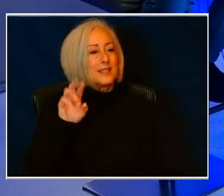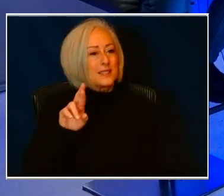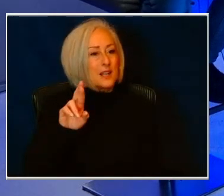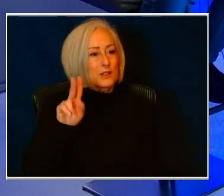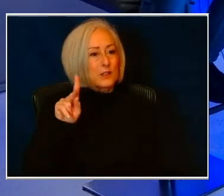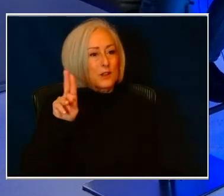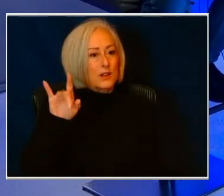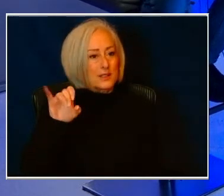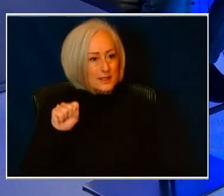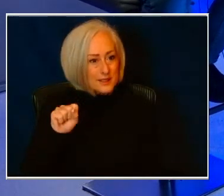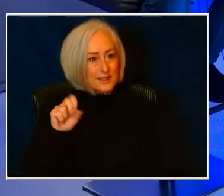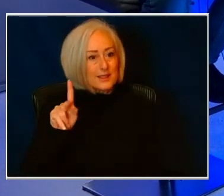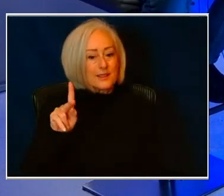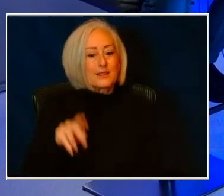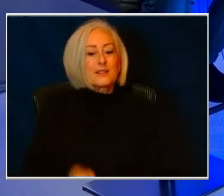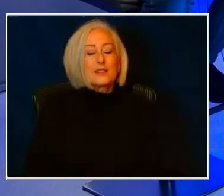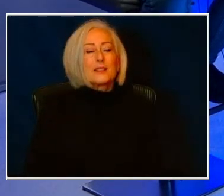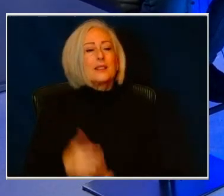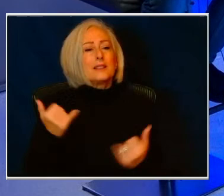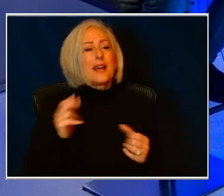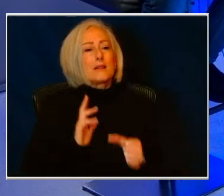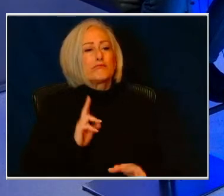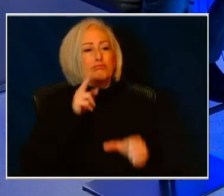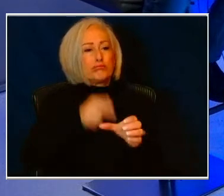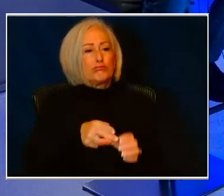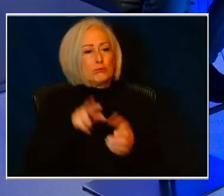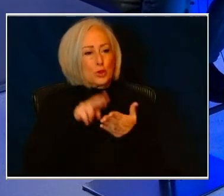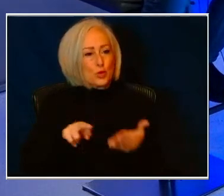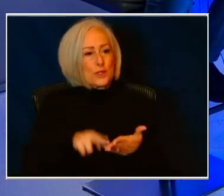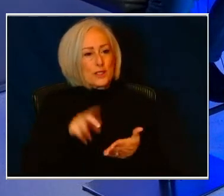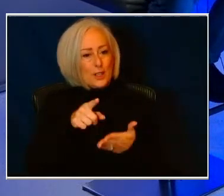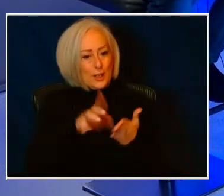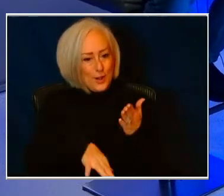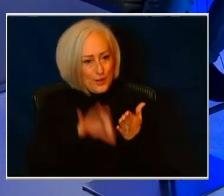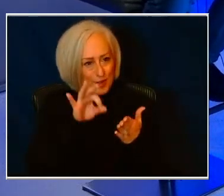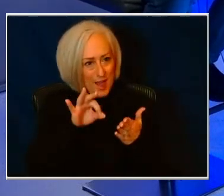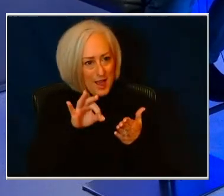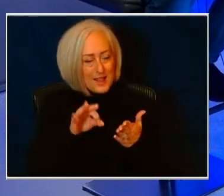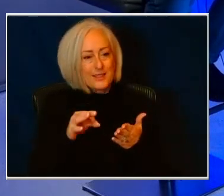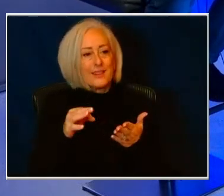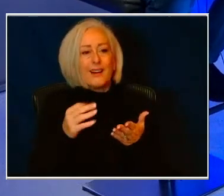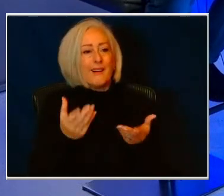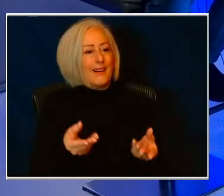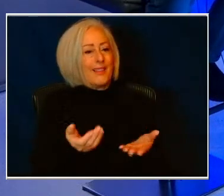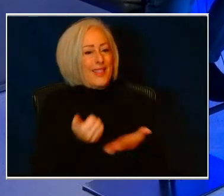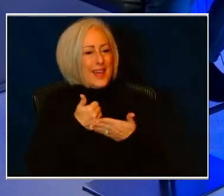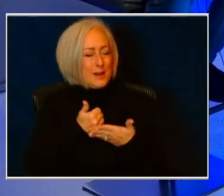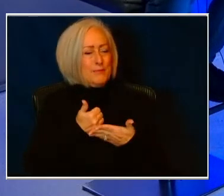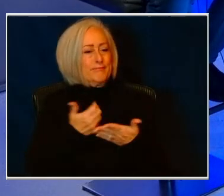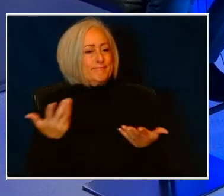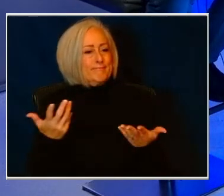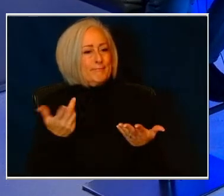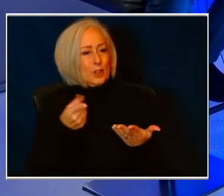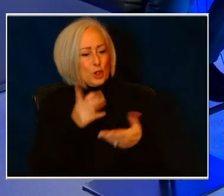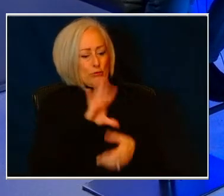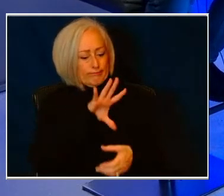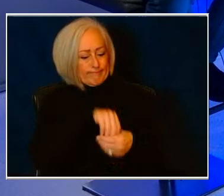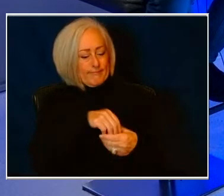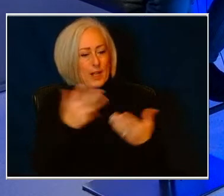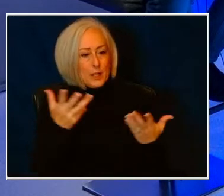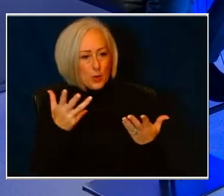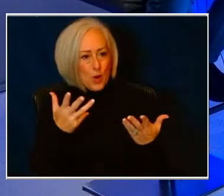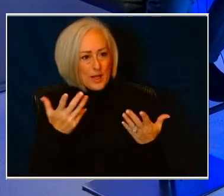let's just jump into the research that you are finding, because these are the things that give us hope. Tell us what you're involved in right now and how